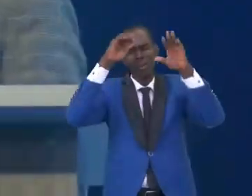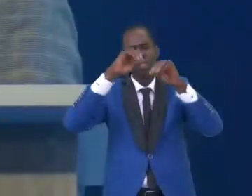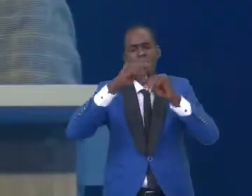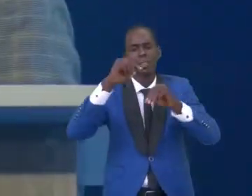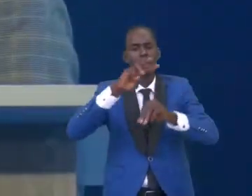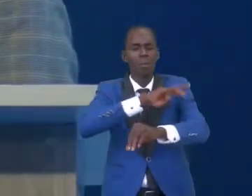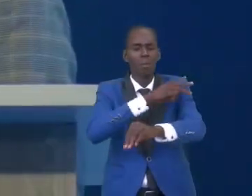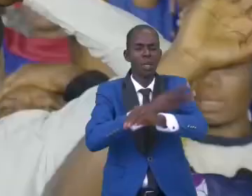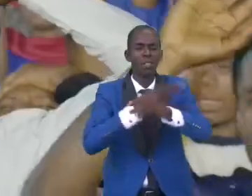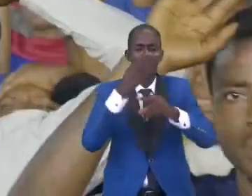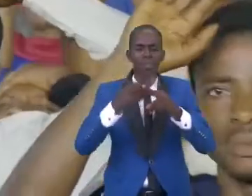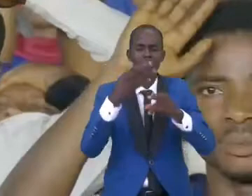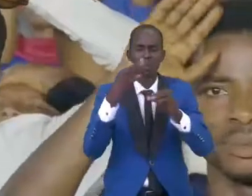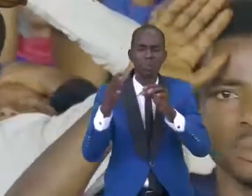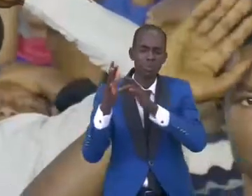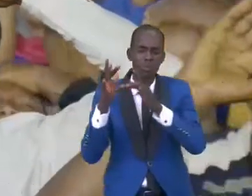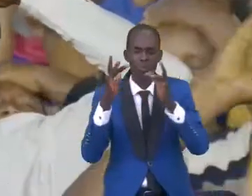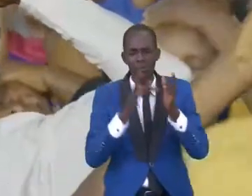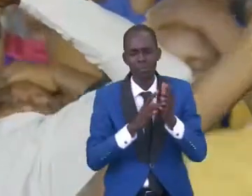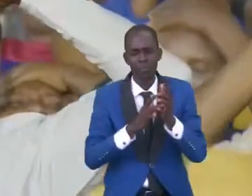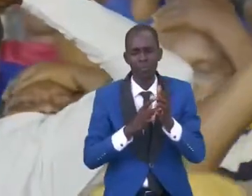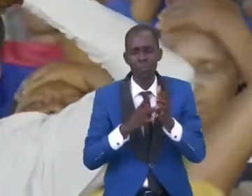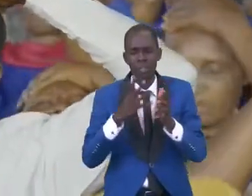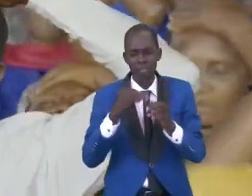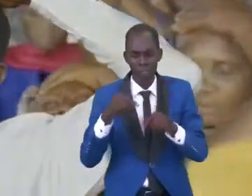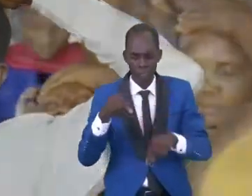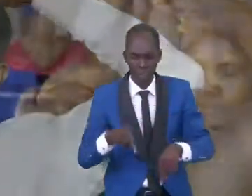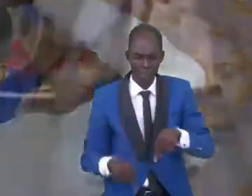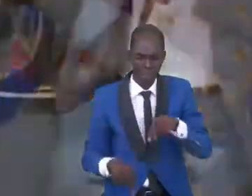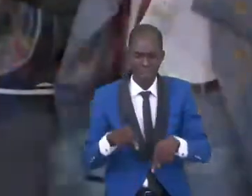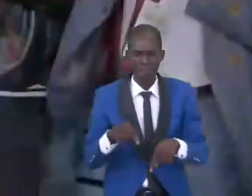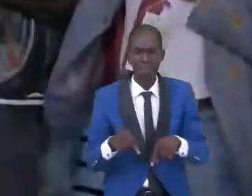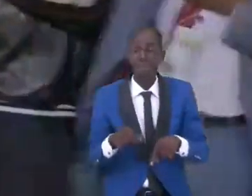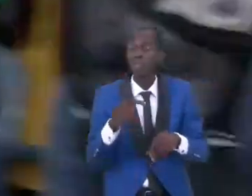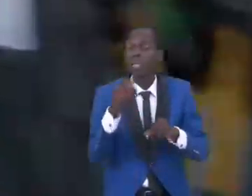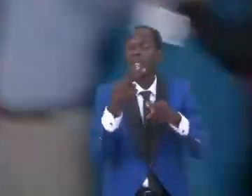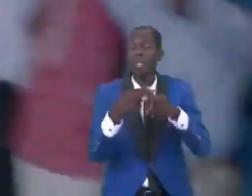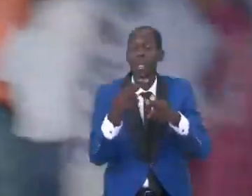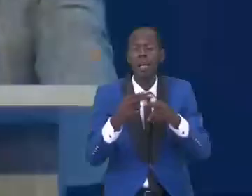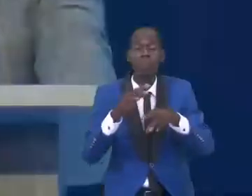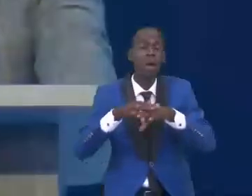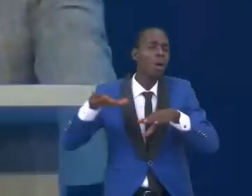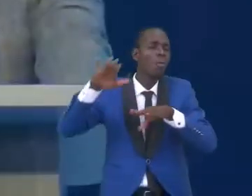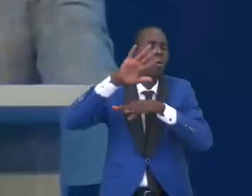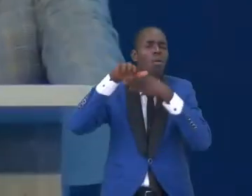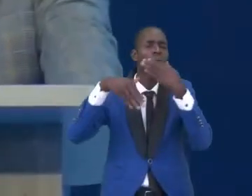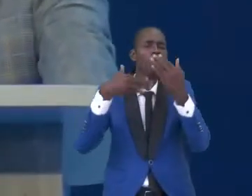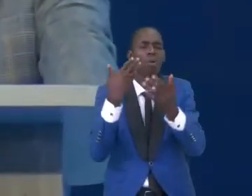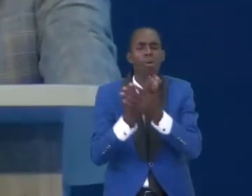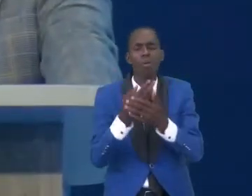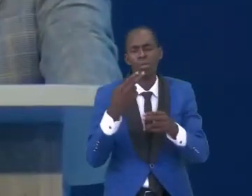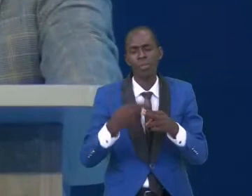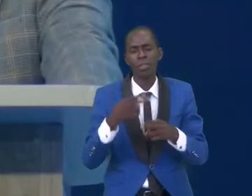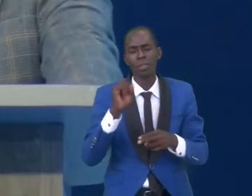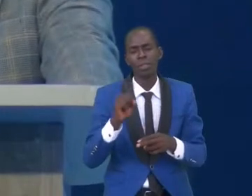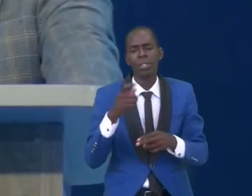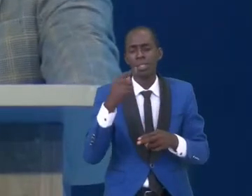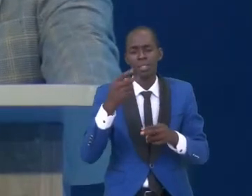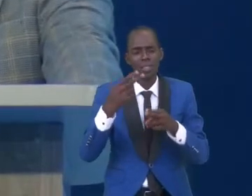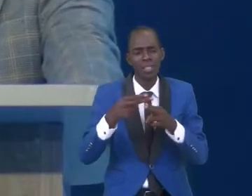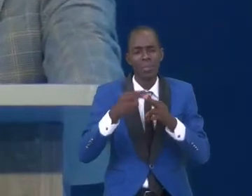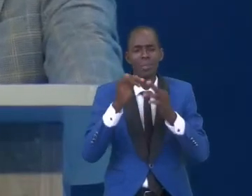Jesus, the name above every name, the name that has